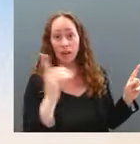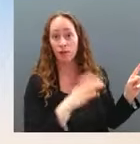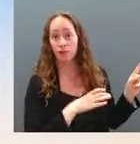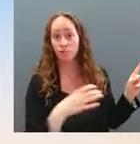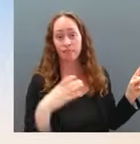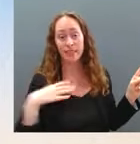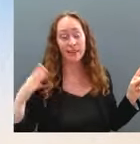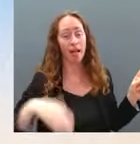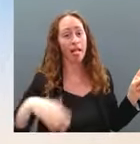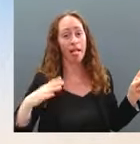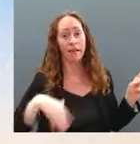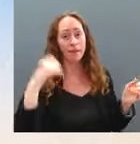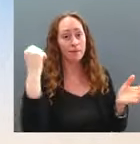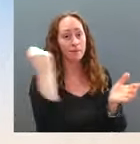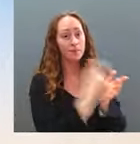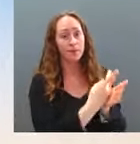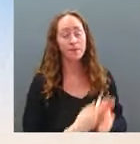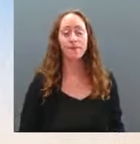historic today was